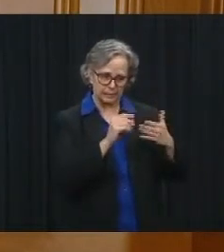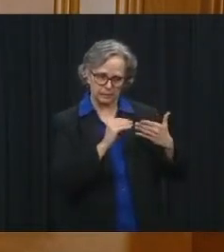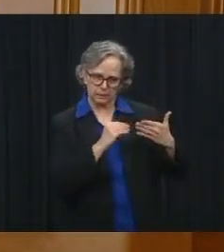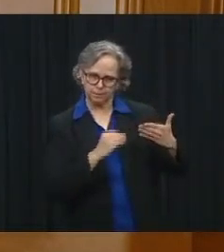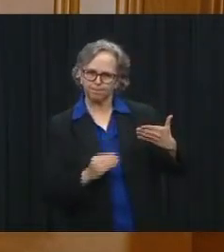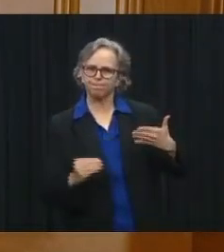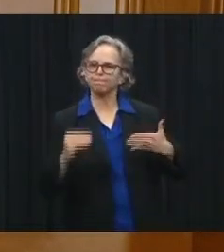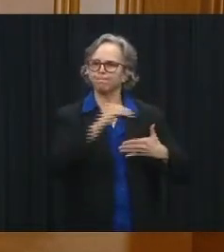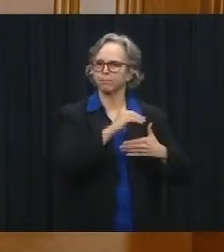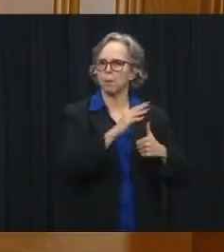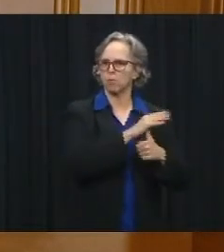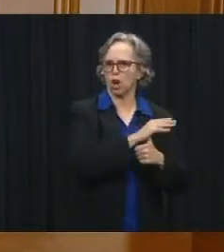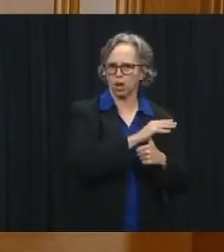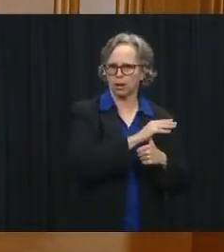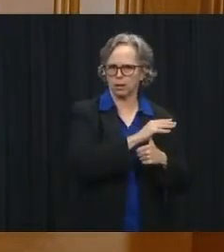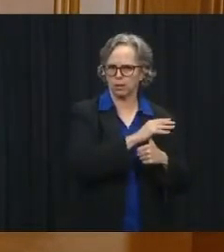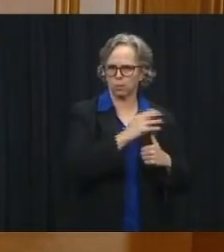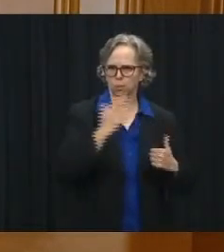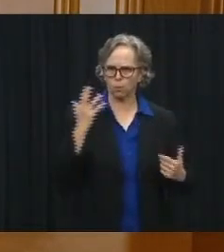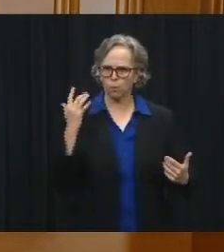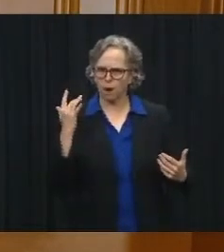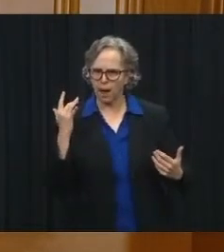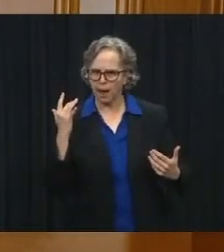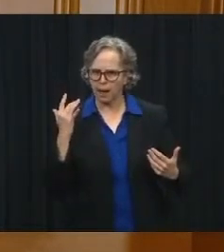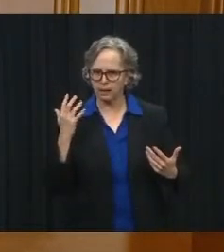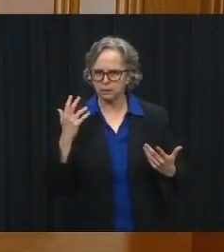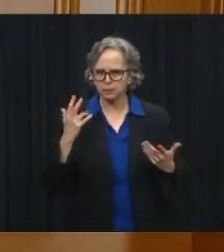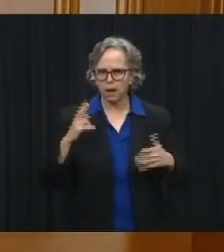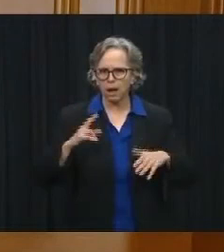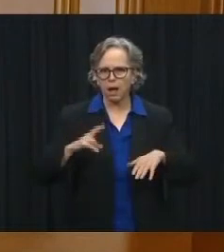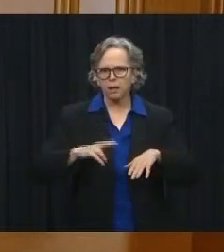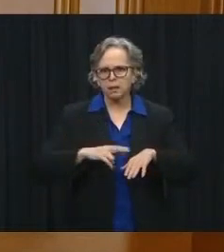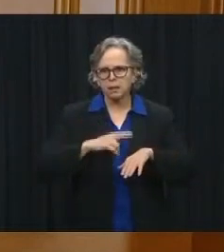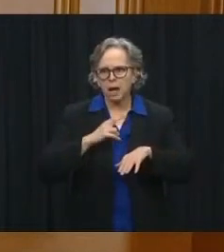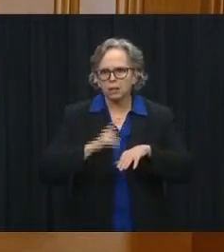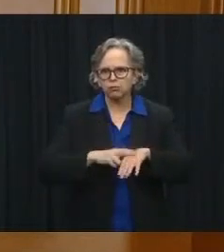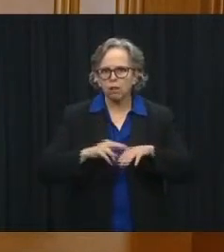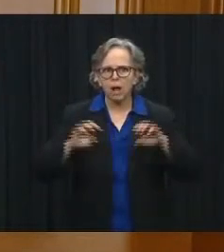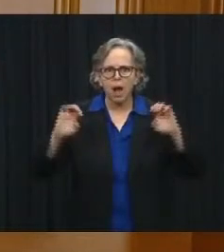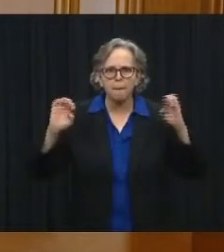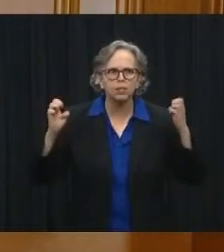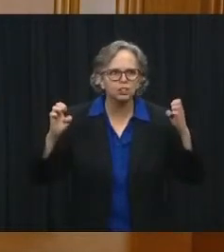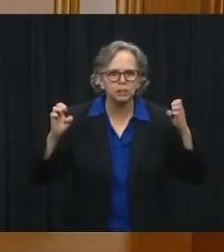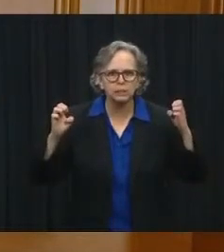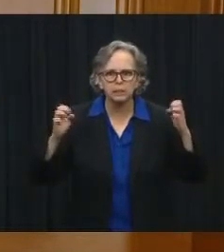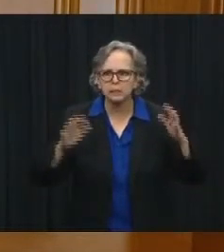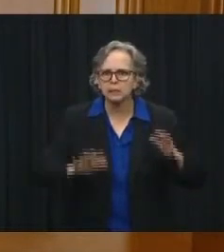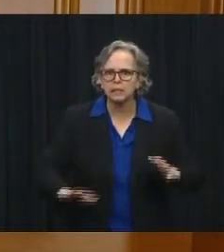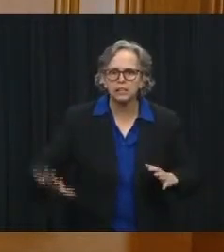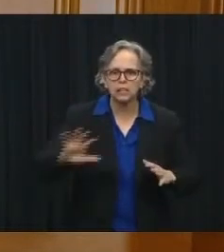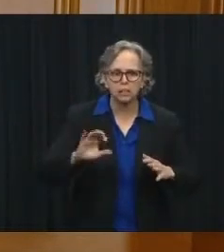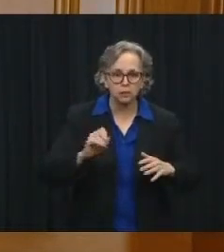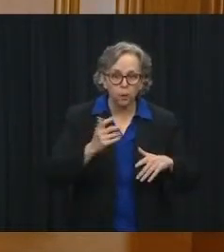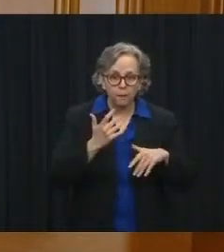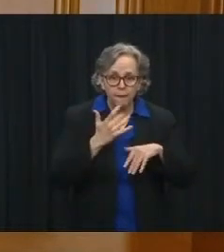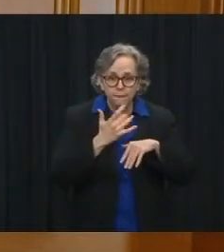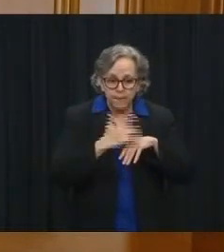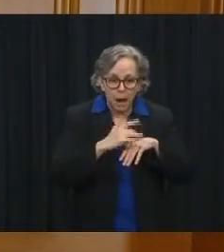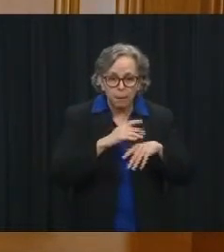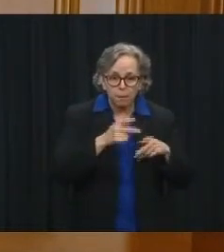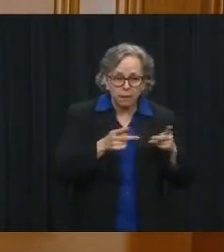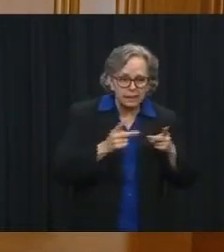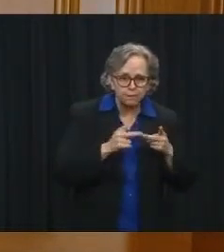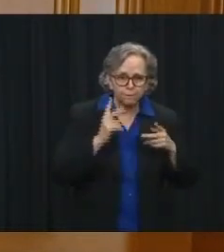state emergency. We must reserve these slots for people who are directly involved